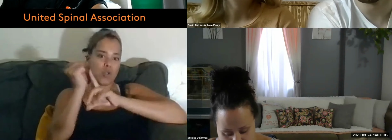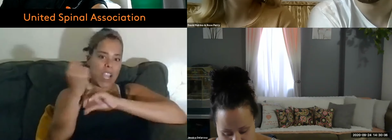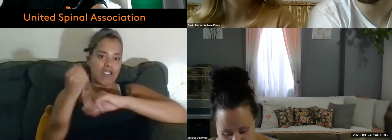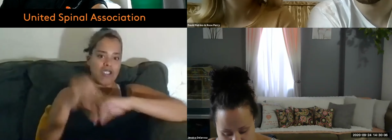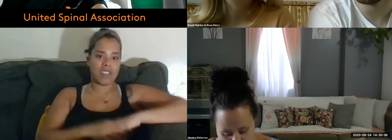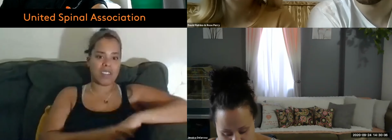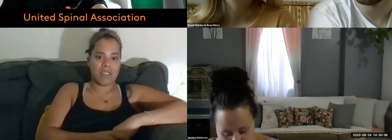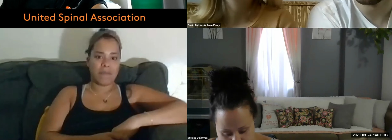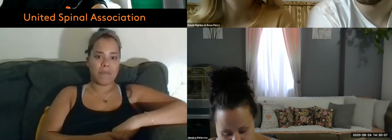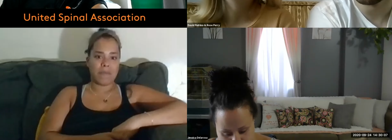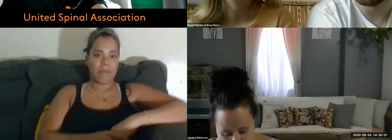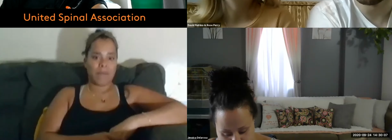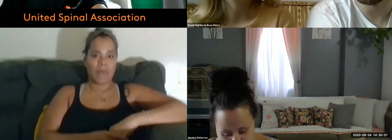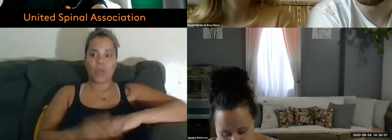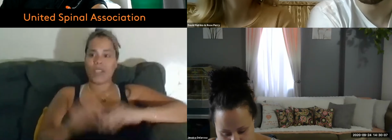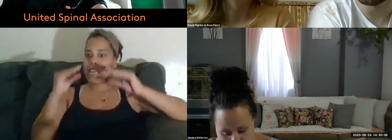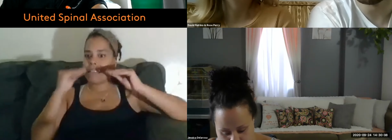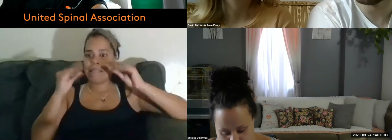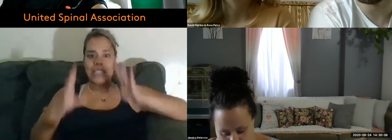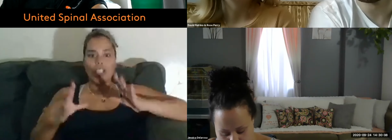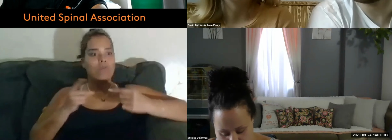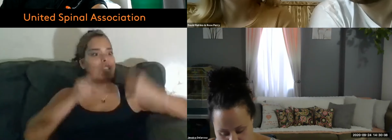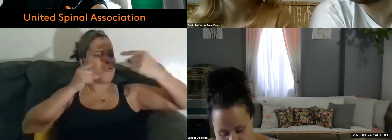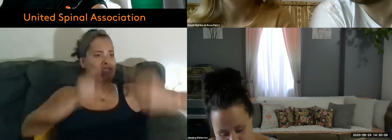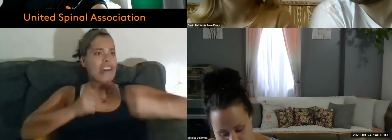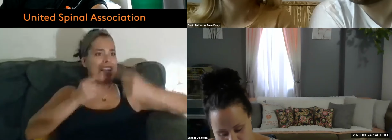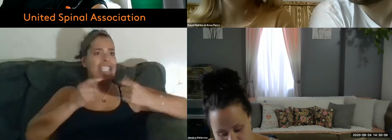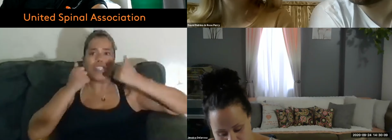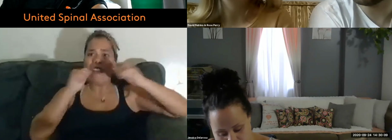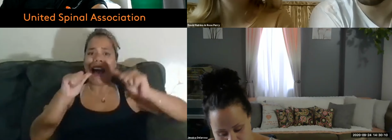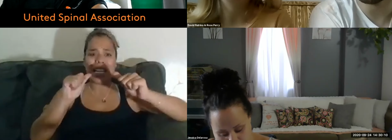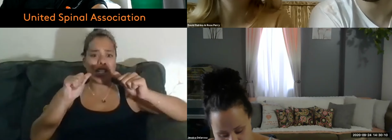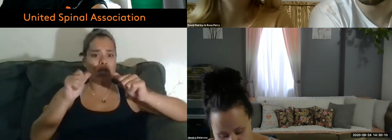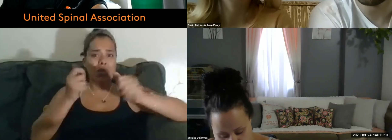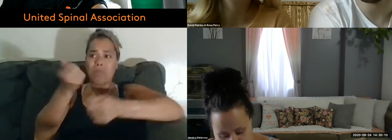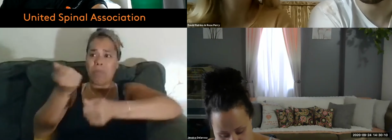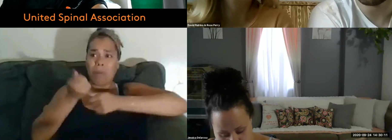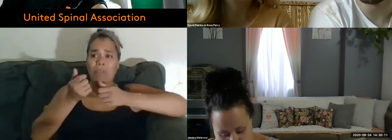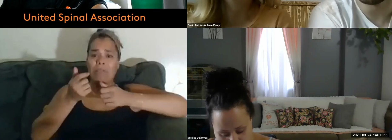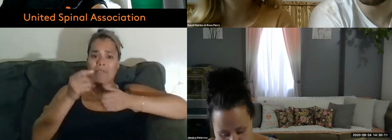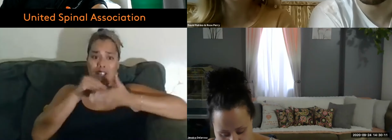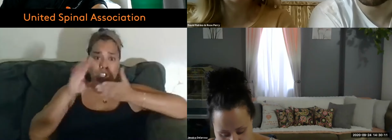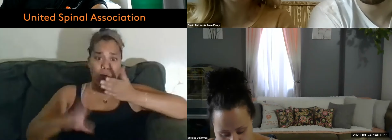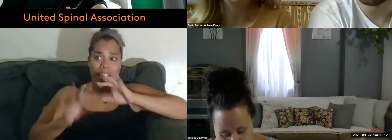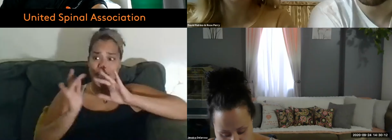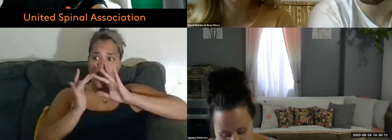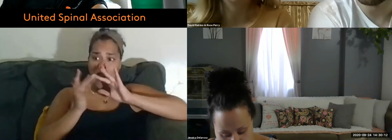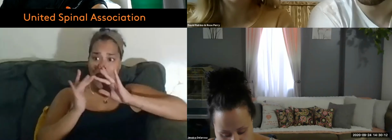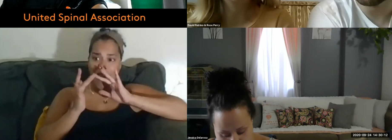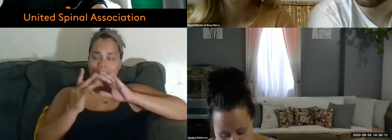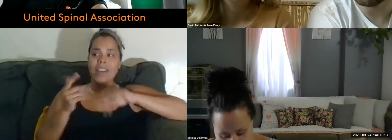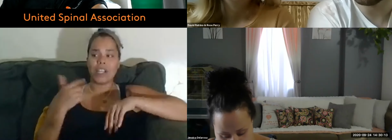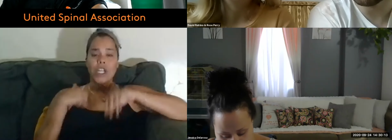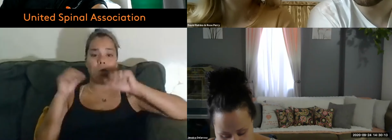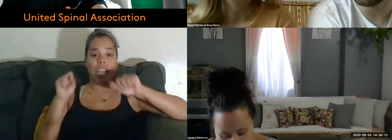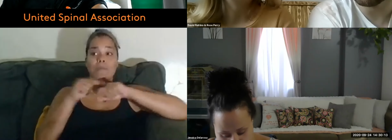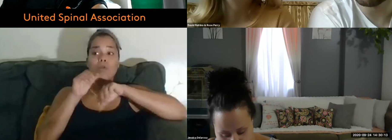spending months trying to get their students on internet. So we were able to get hotspots out to people as